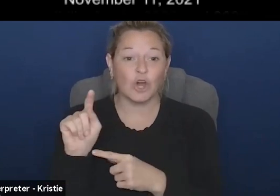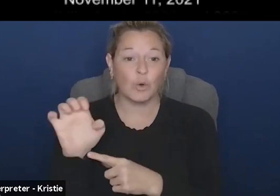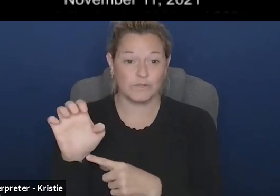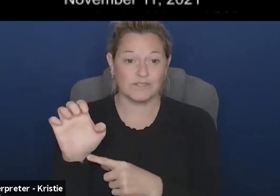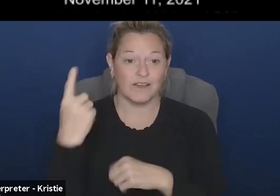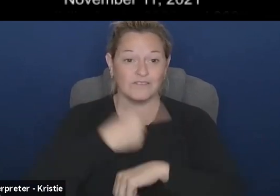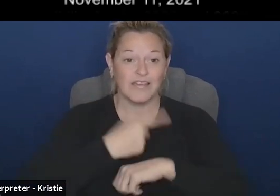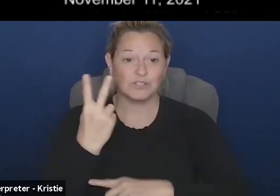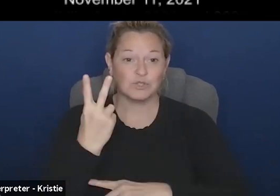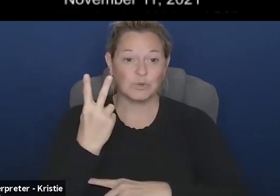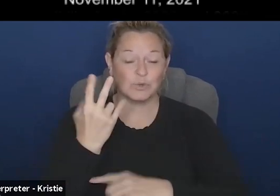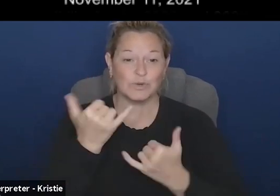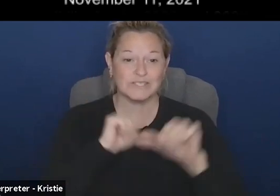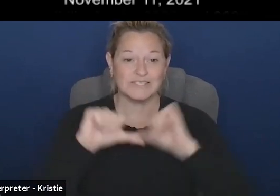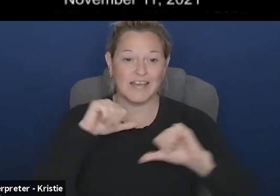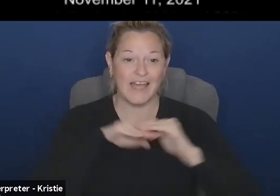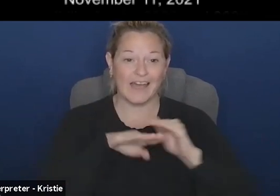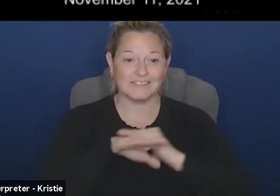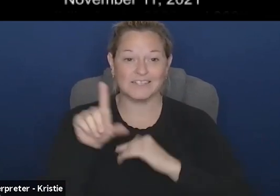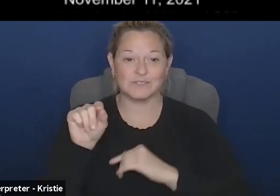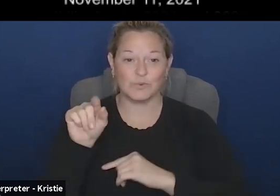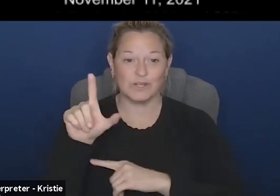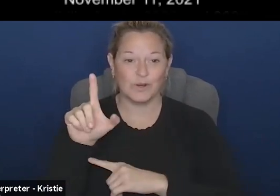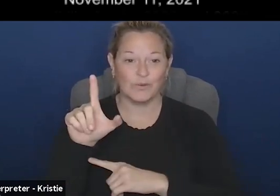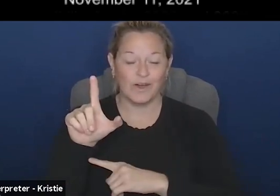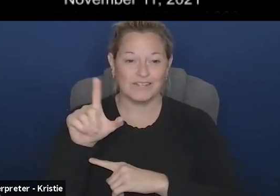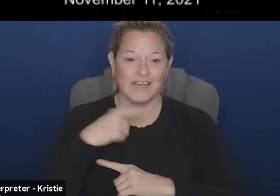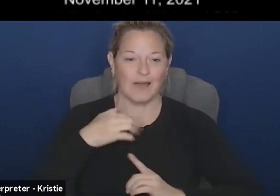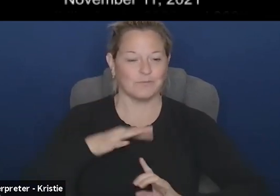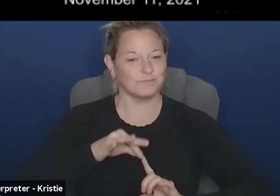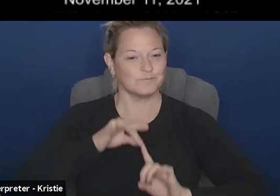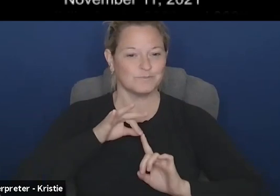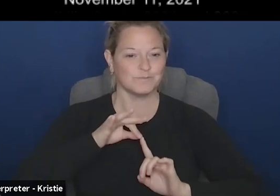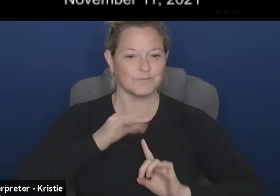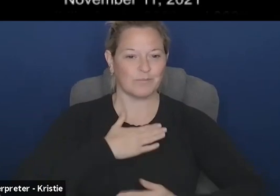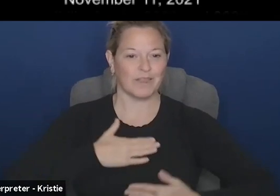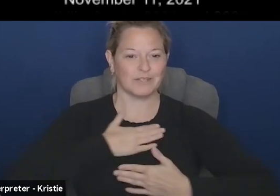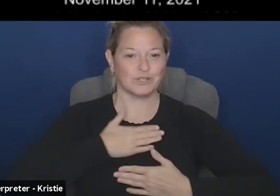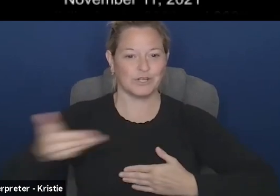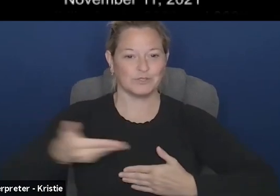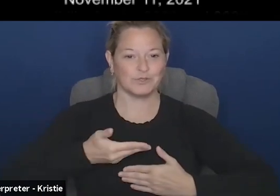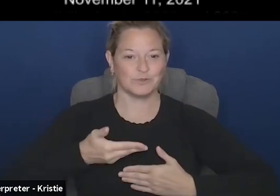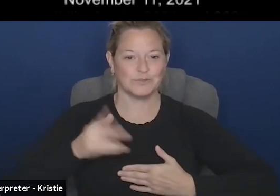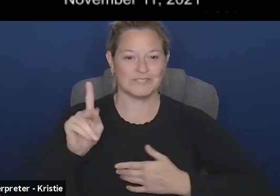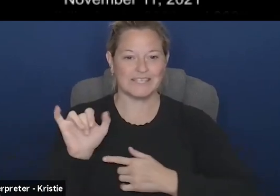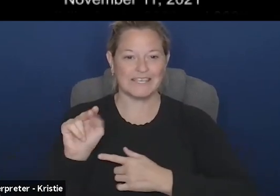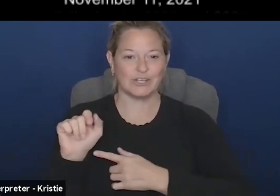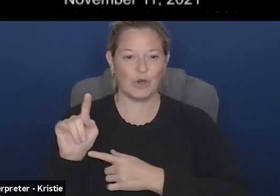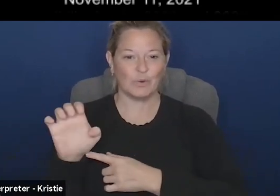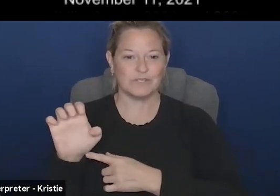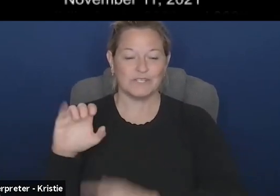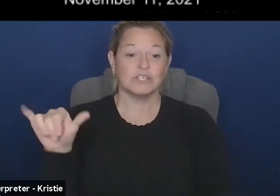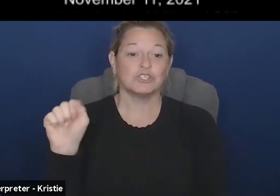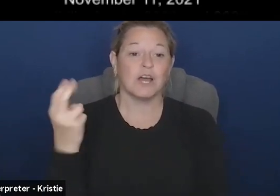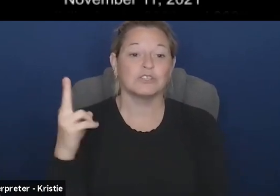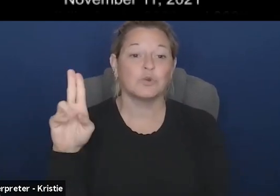PsyAccess 2021. I have the distinct pleasure of introducing you all to our distinguished keynote speaker, Joshua Miele. Joshua